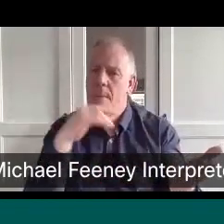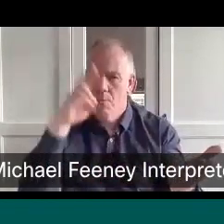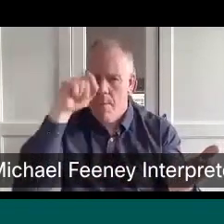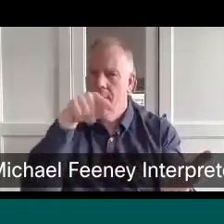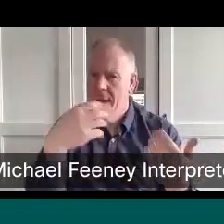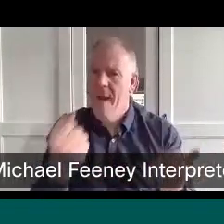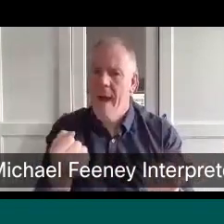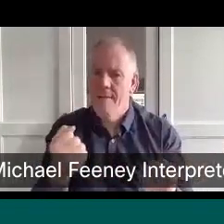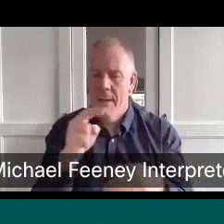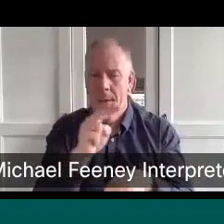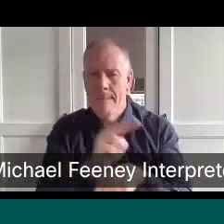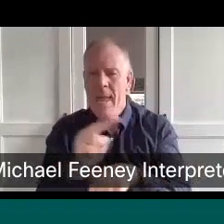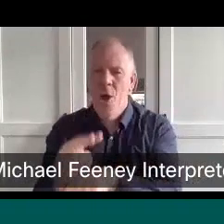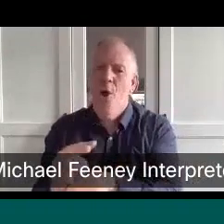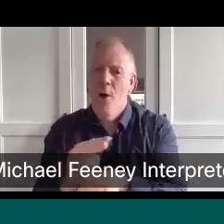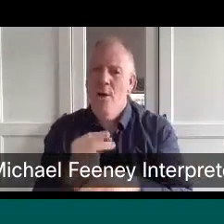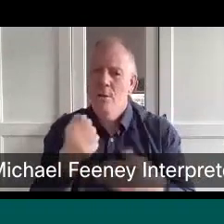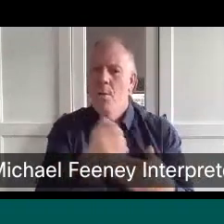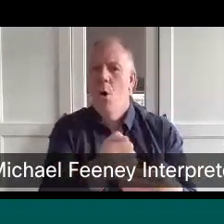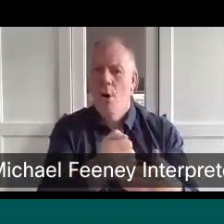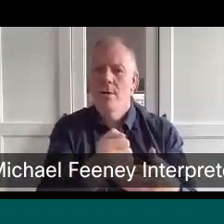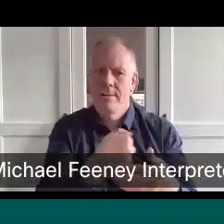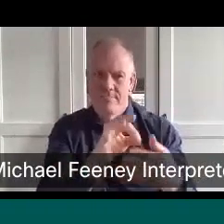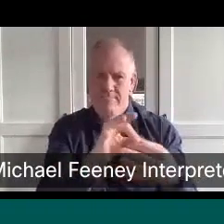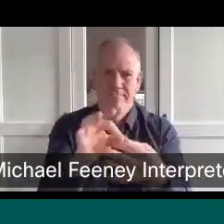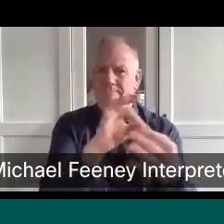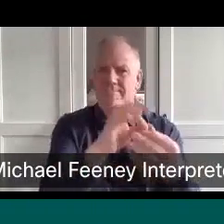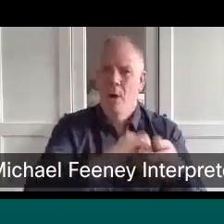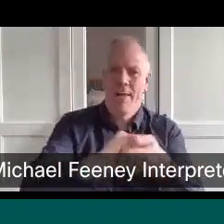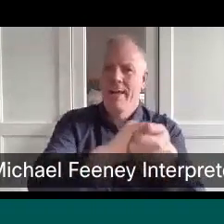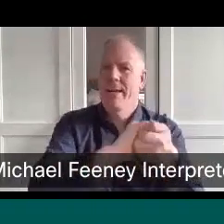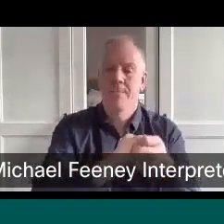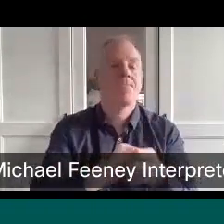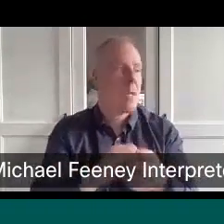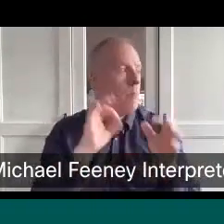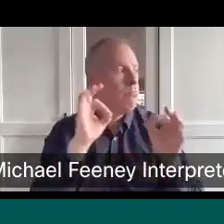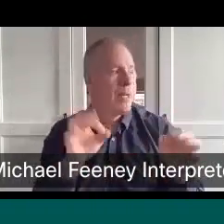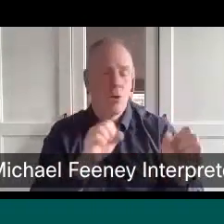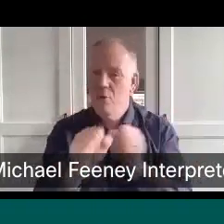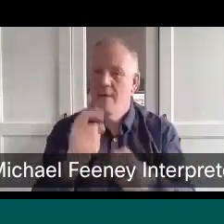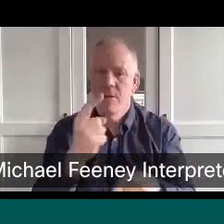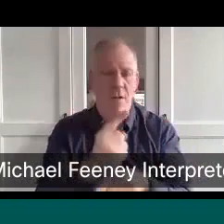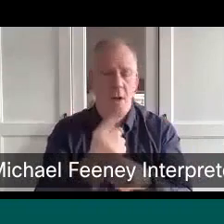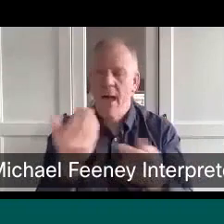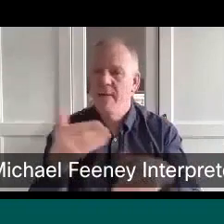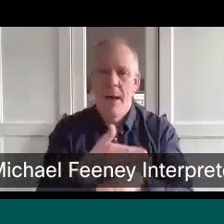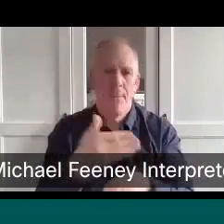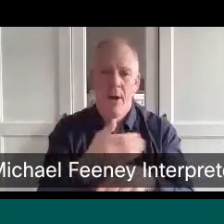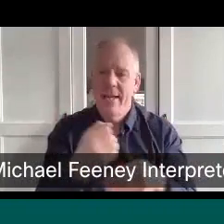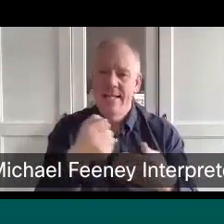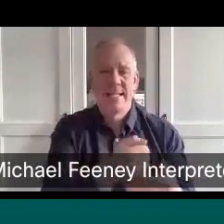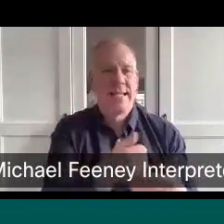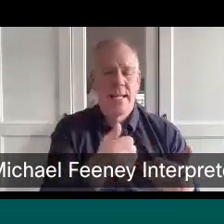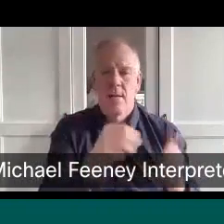that peer support on the ground. Like we've got lots of wonderful service through employee assistance program, through occupational